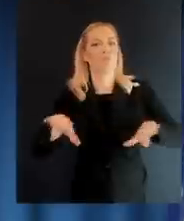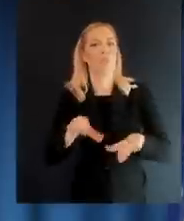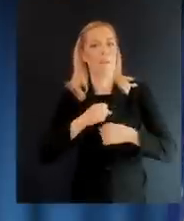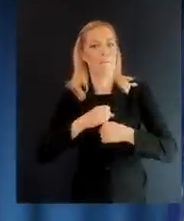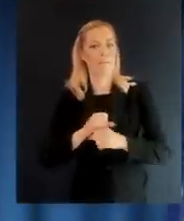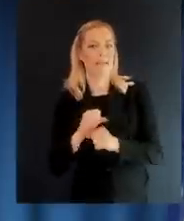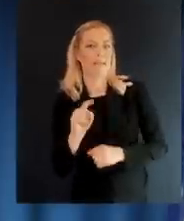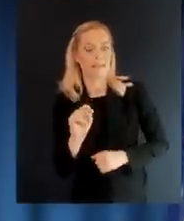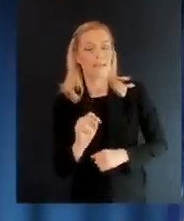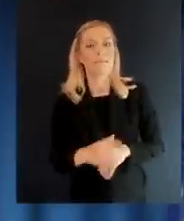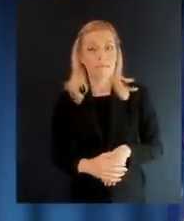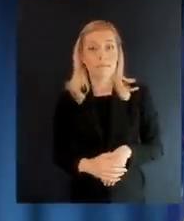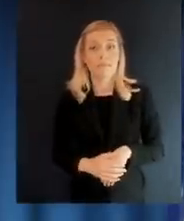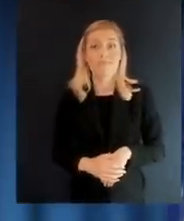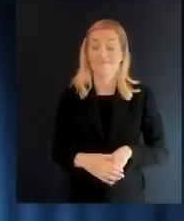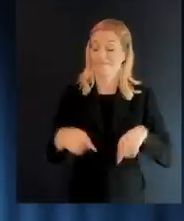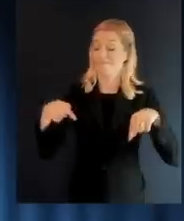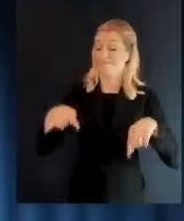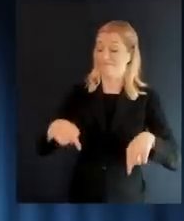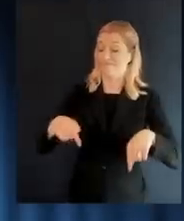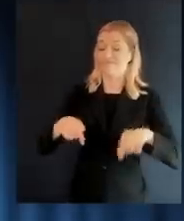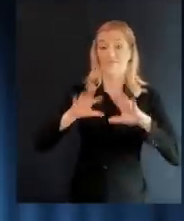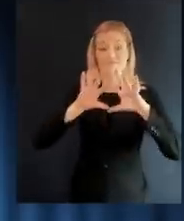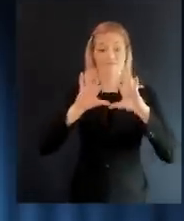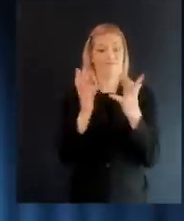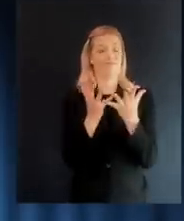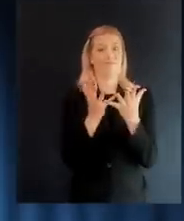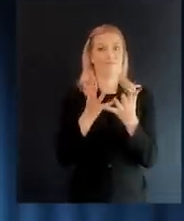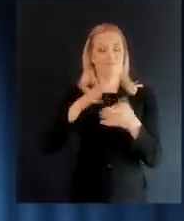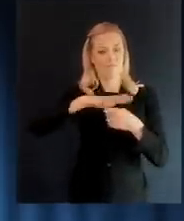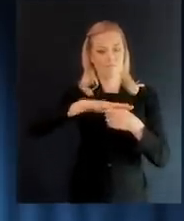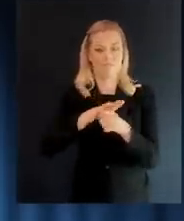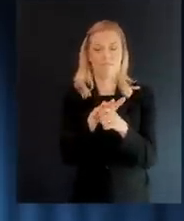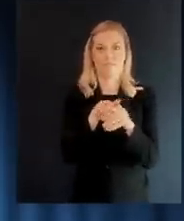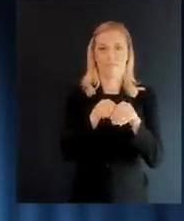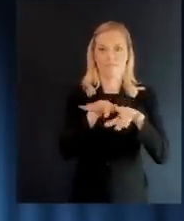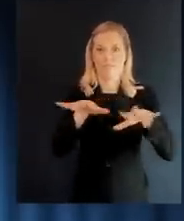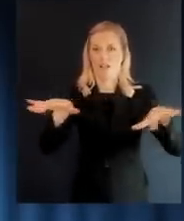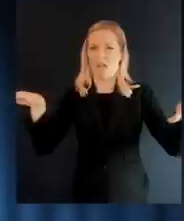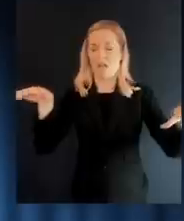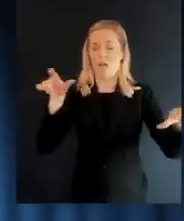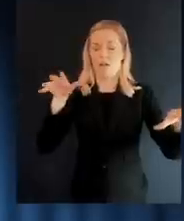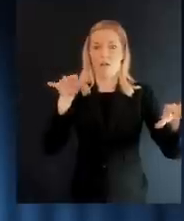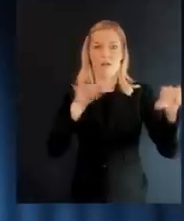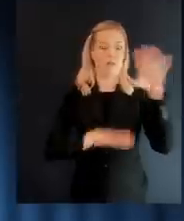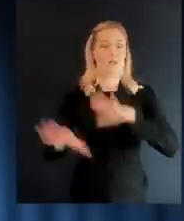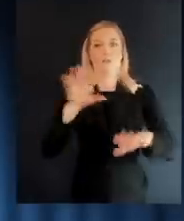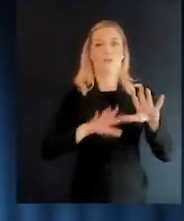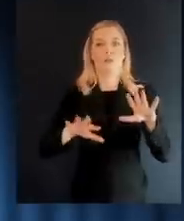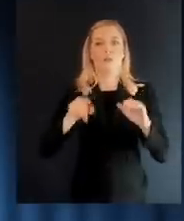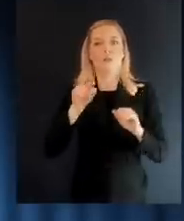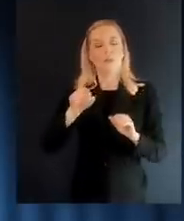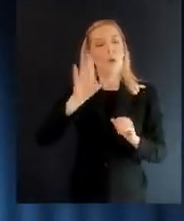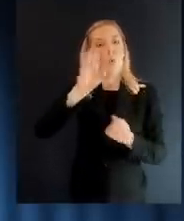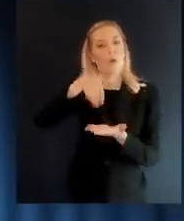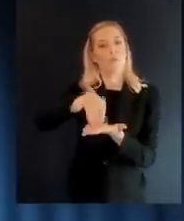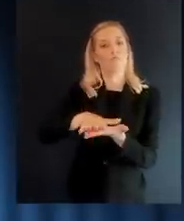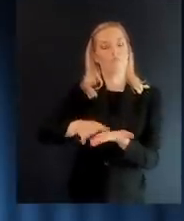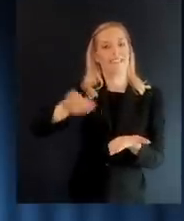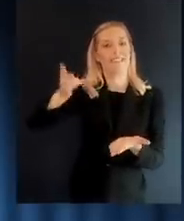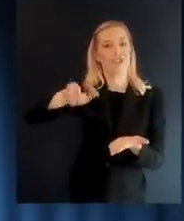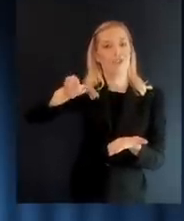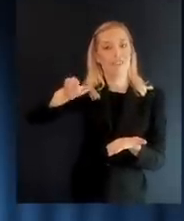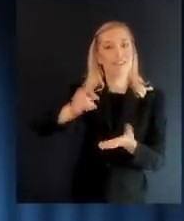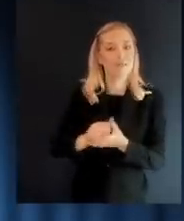will eventually be reading about in history books. There are certain disappointments that come with the time we are living in. Not seeing our friends and classmates in the last